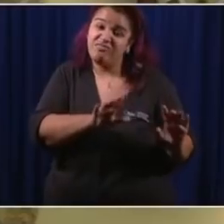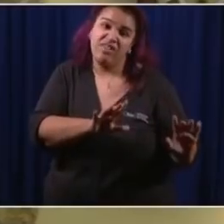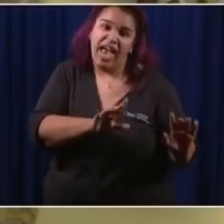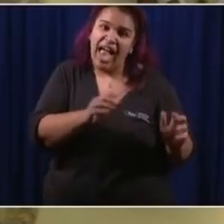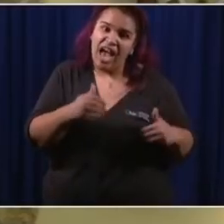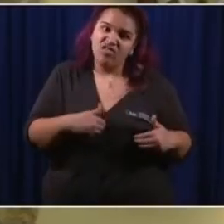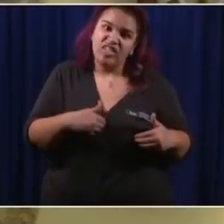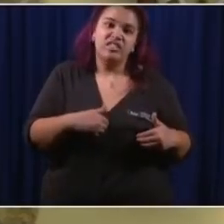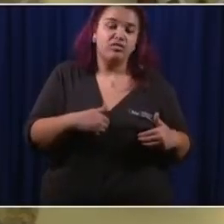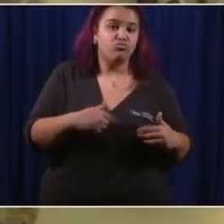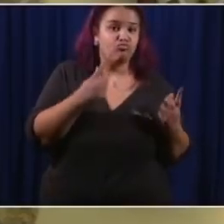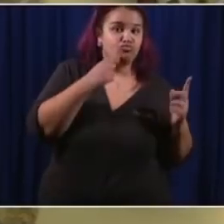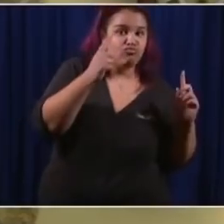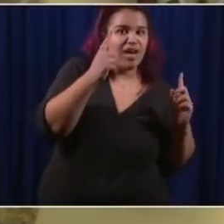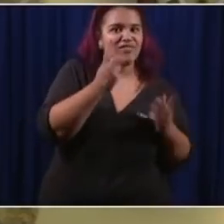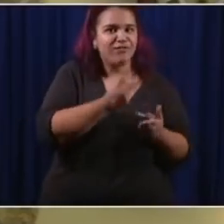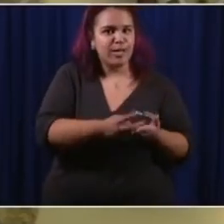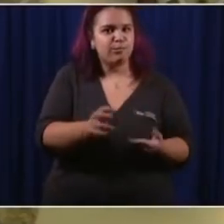yet.